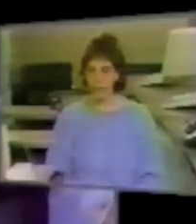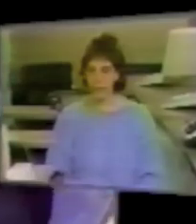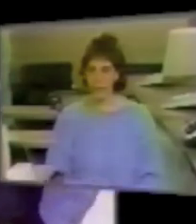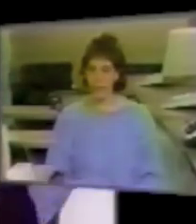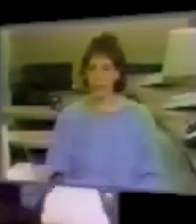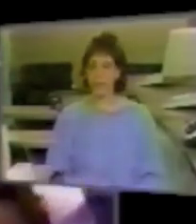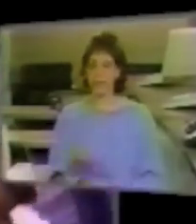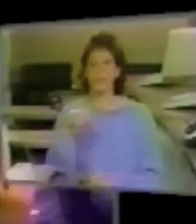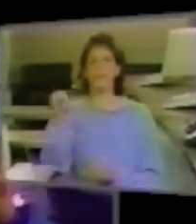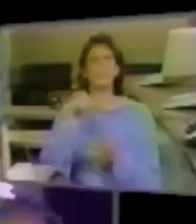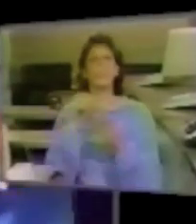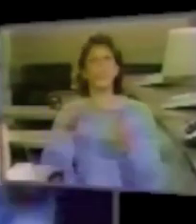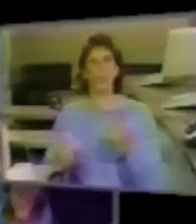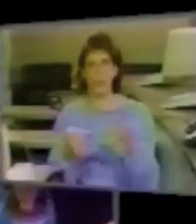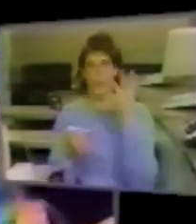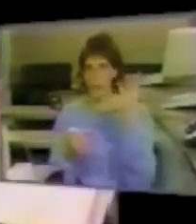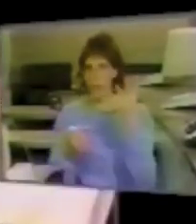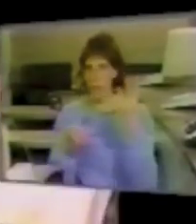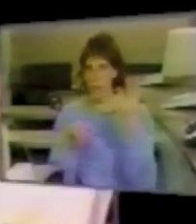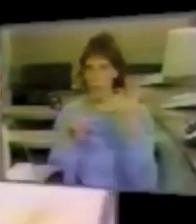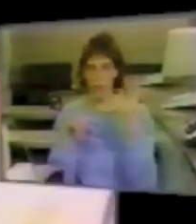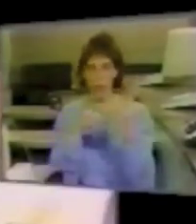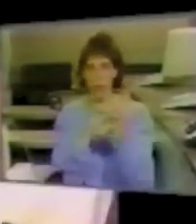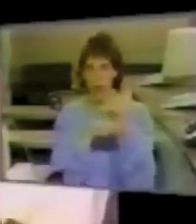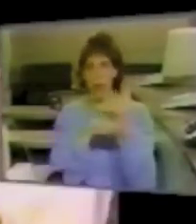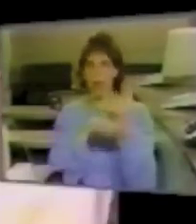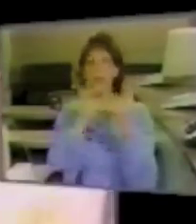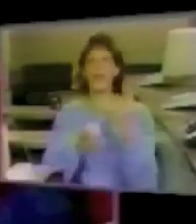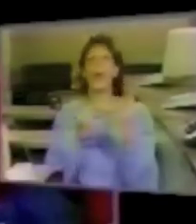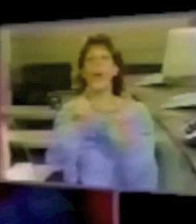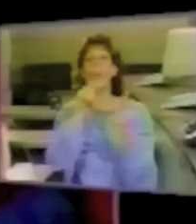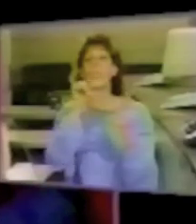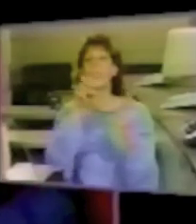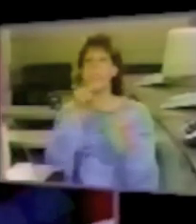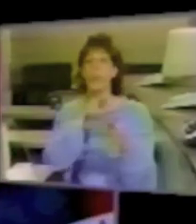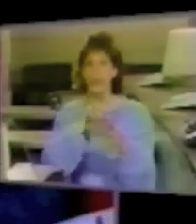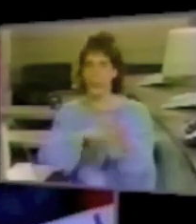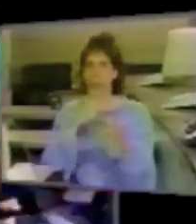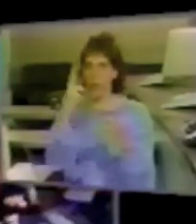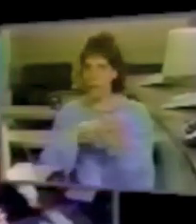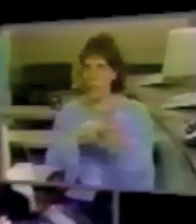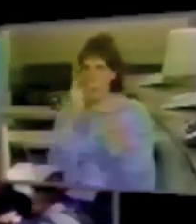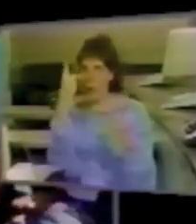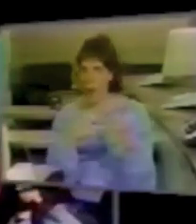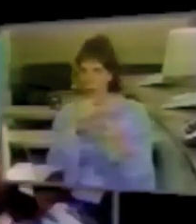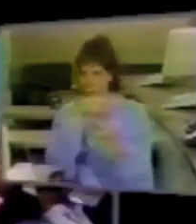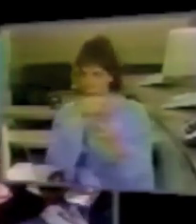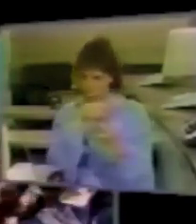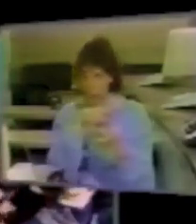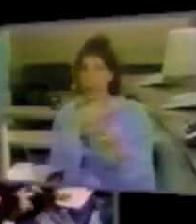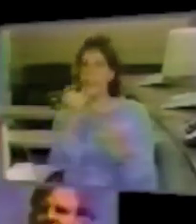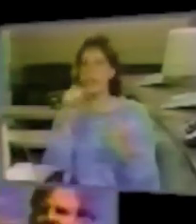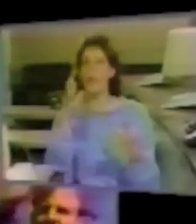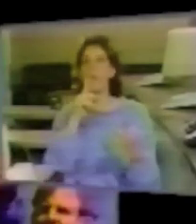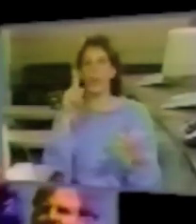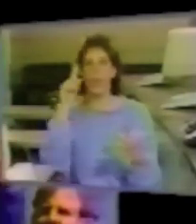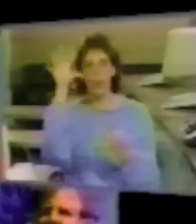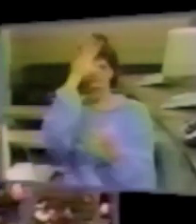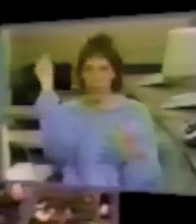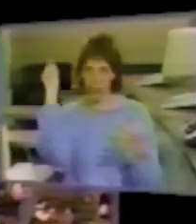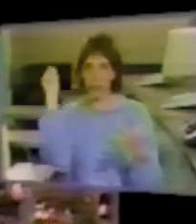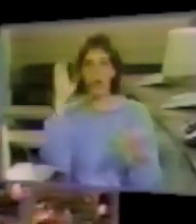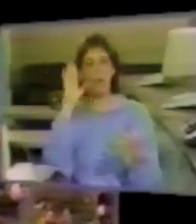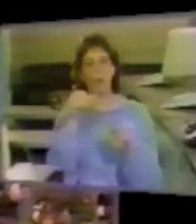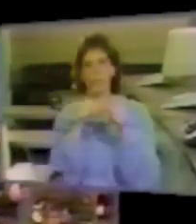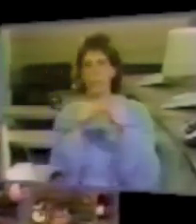The students have four demands, and they say Zinsser's withdrawal is only half a demand met. They still want a deaf president, and they say they'll keep